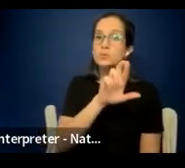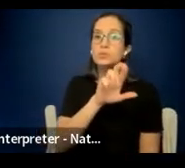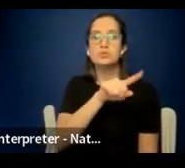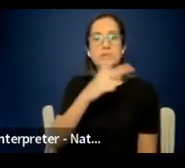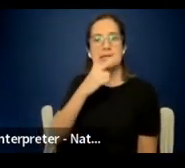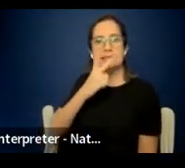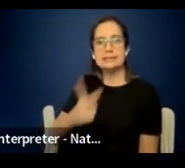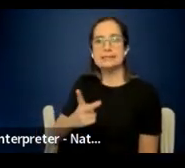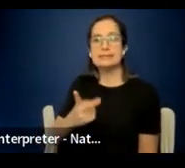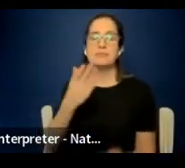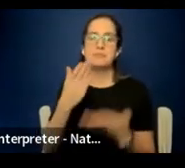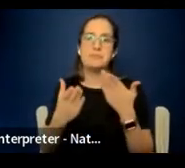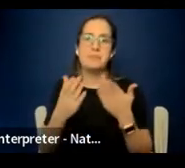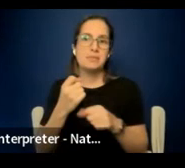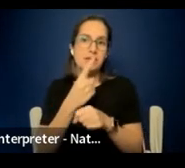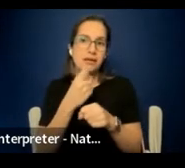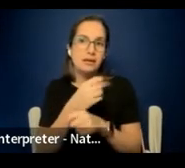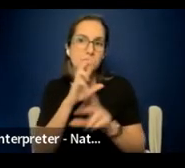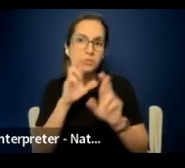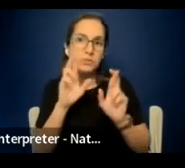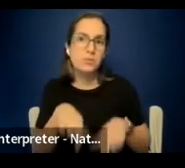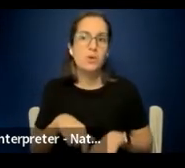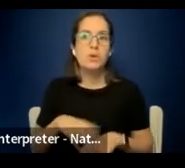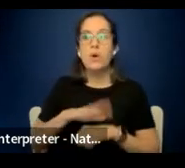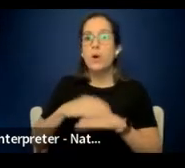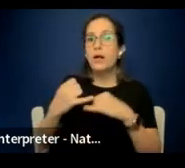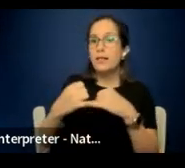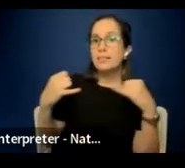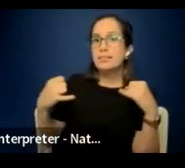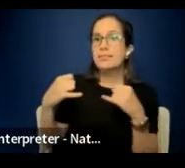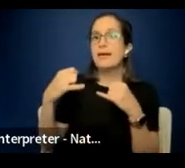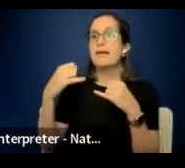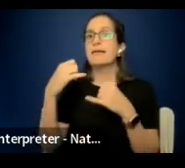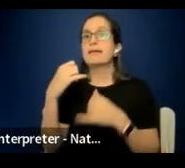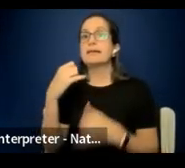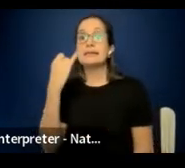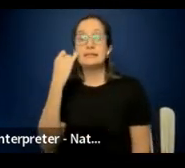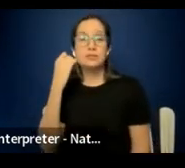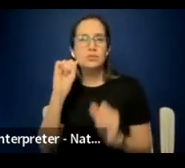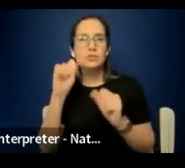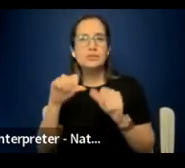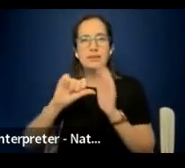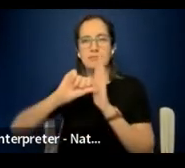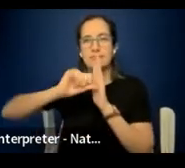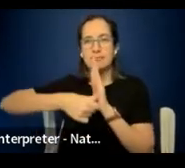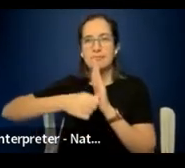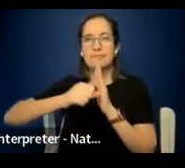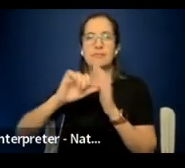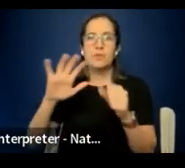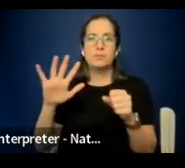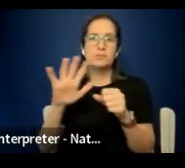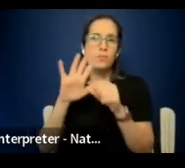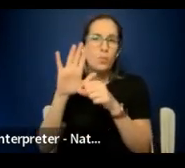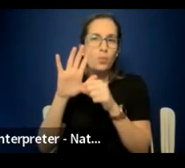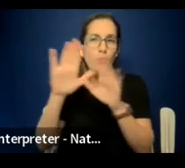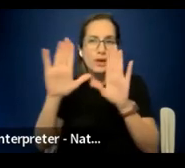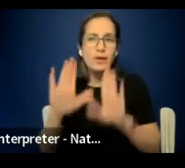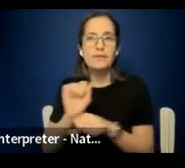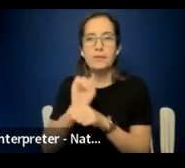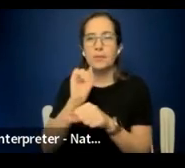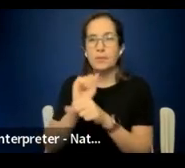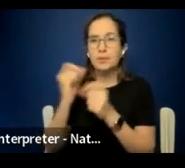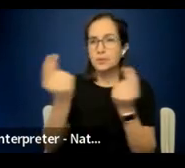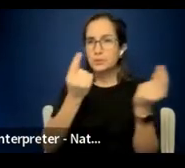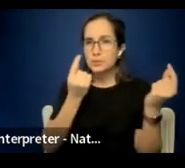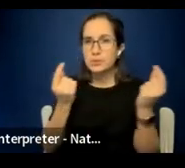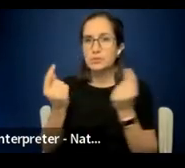know, on your webpage? Where can you sort of, you know, highlight some of the wonderful work that you're doing through volunteers and through partnerships? And challenging